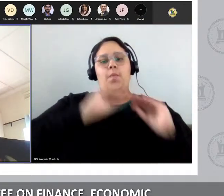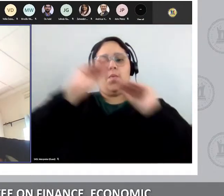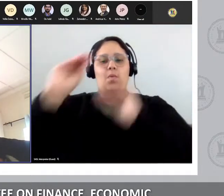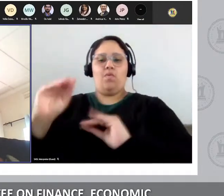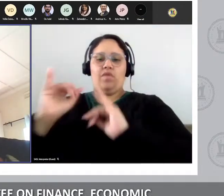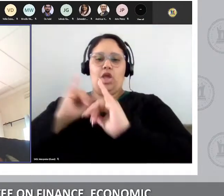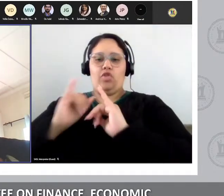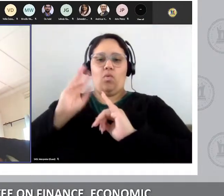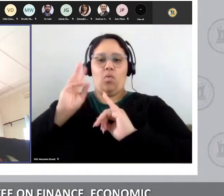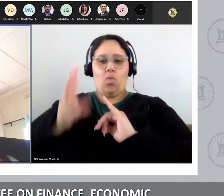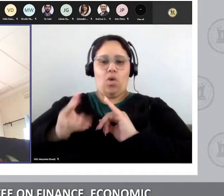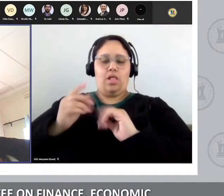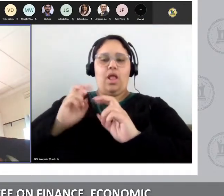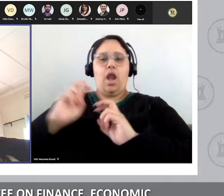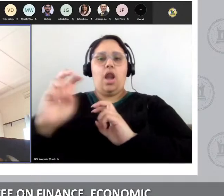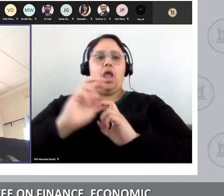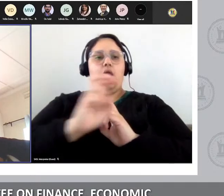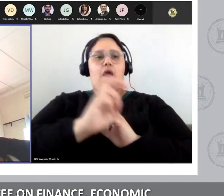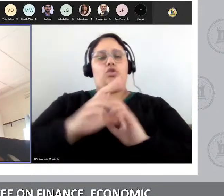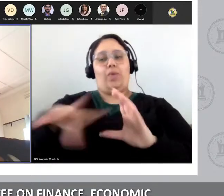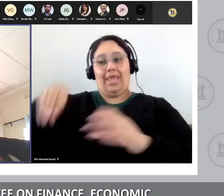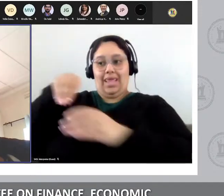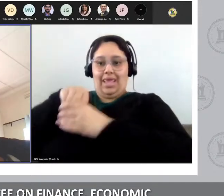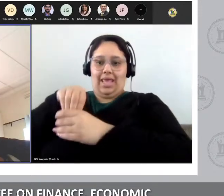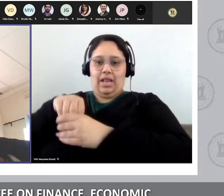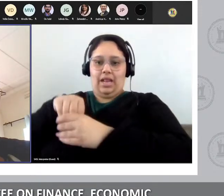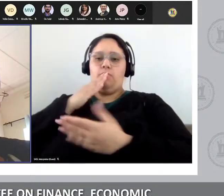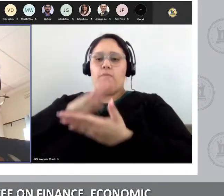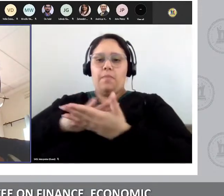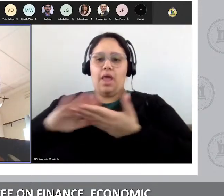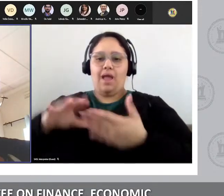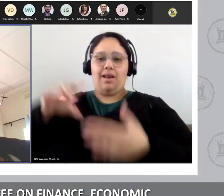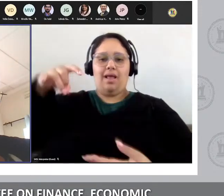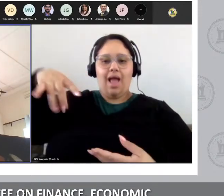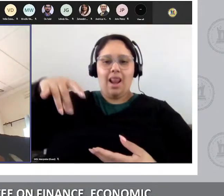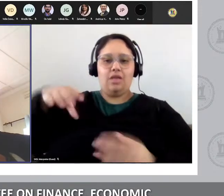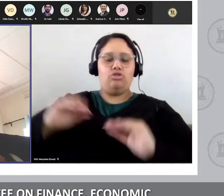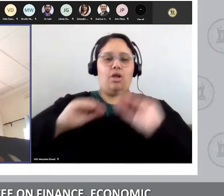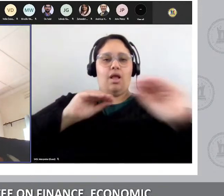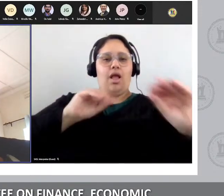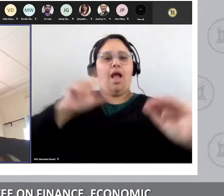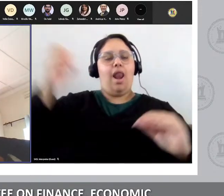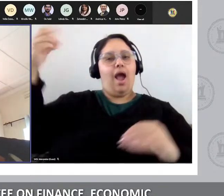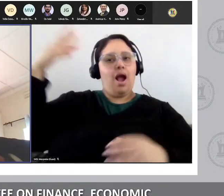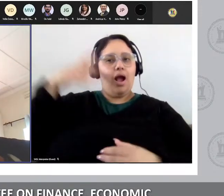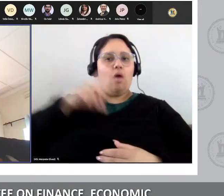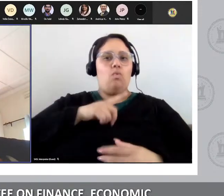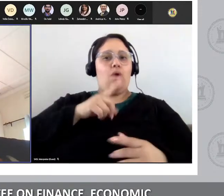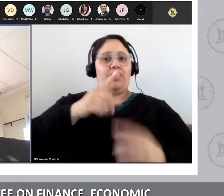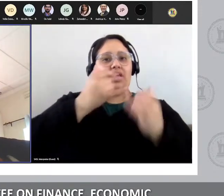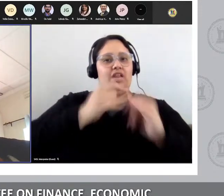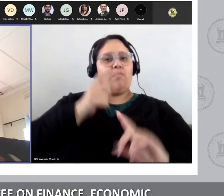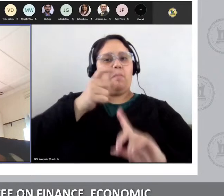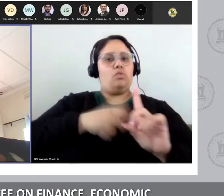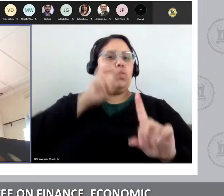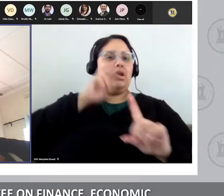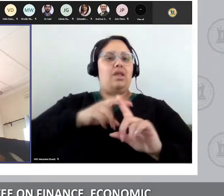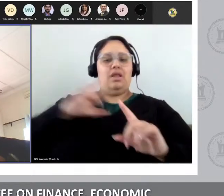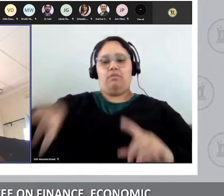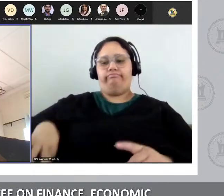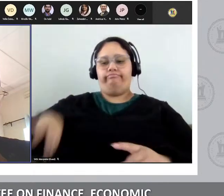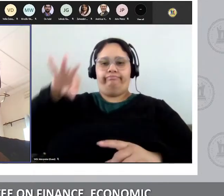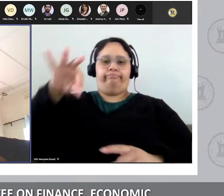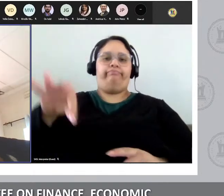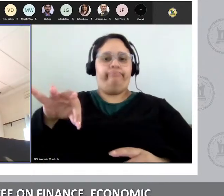interviews, closer to the area, so into Mitchell's Plain, into Kailicha, and into Langa, so that these individuals don't have to pay the extra